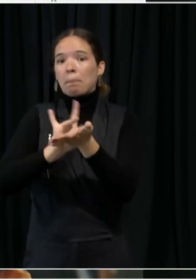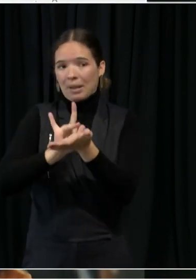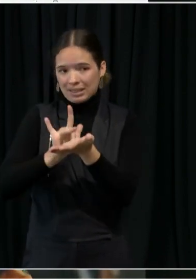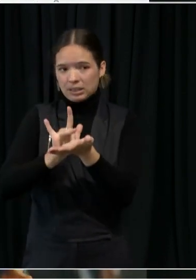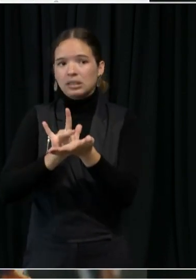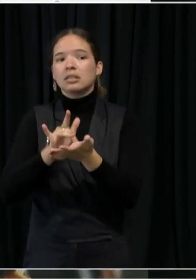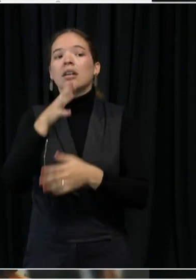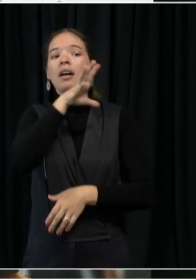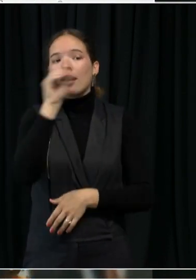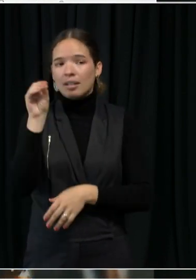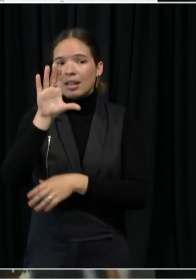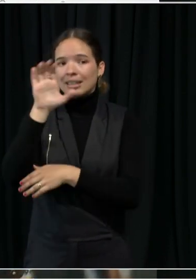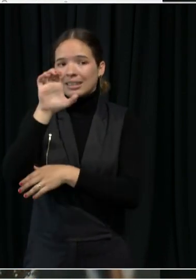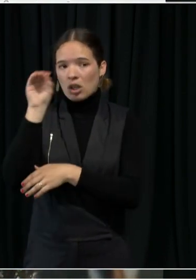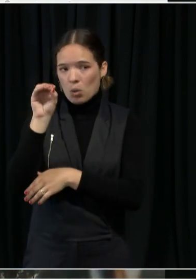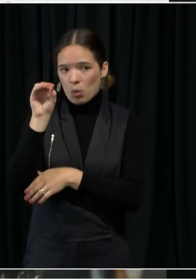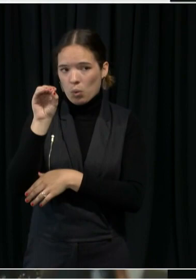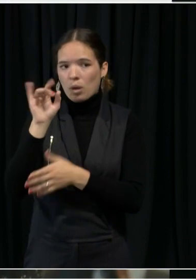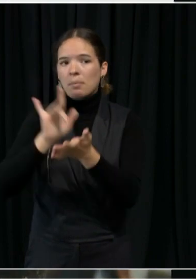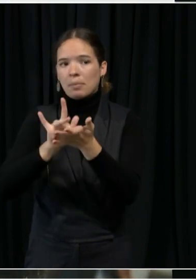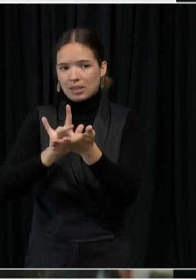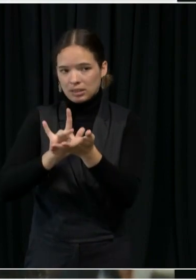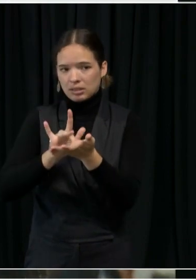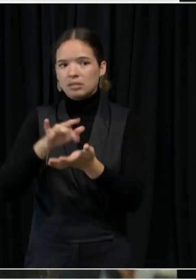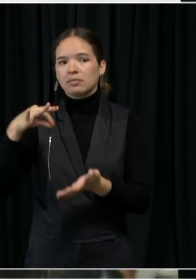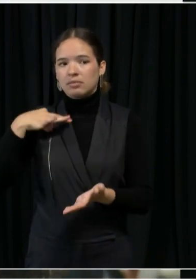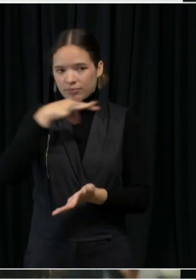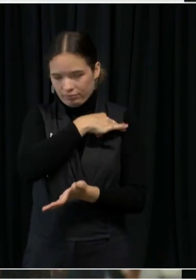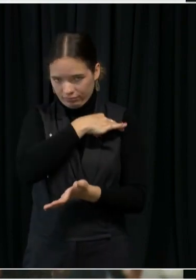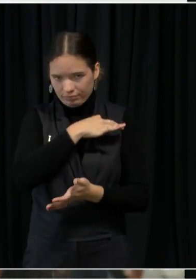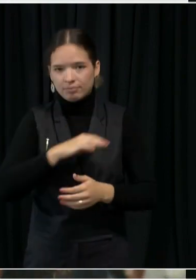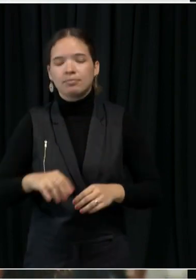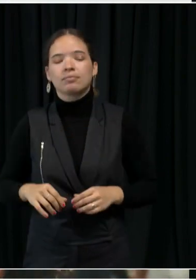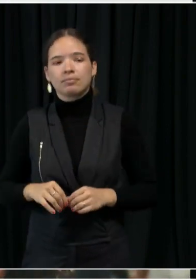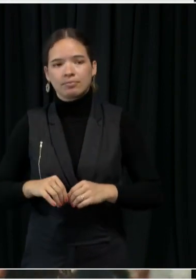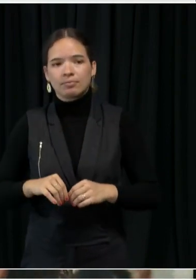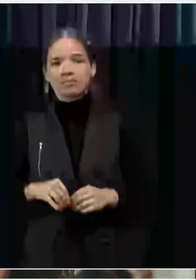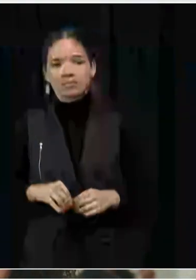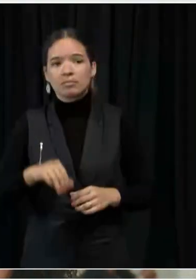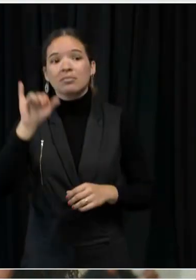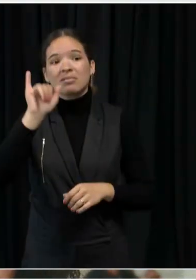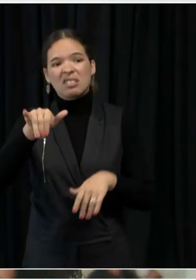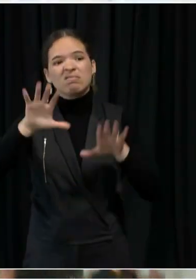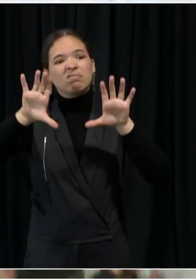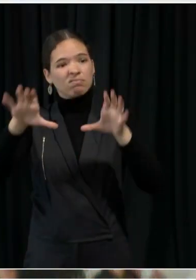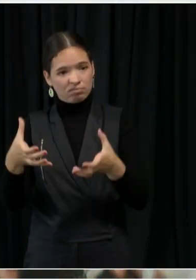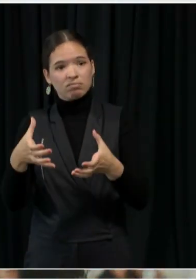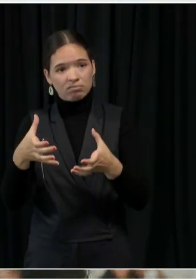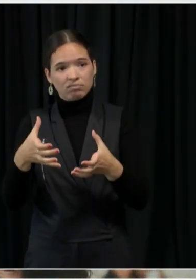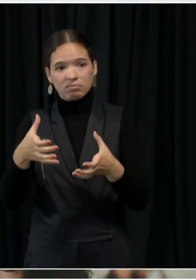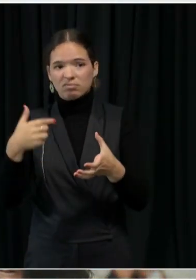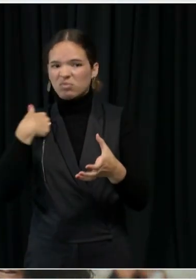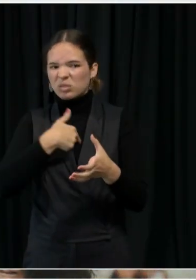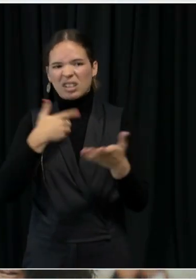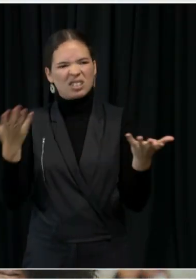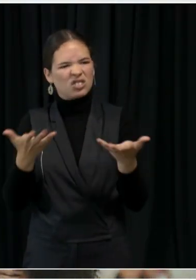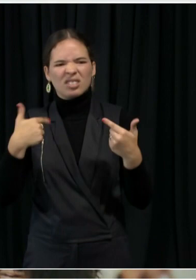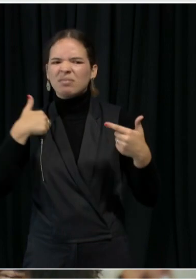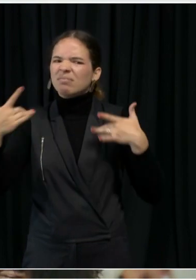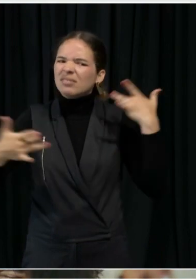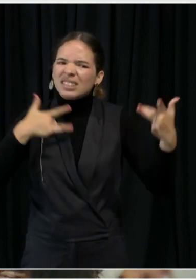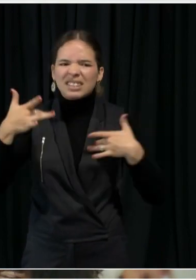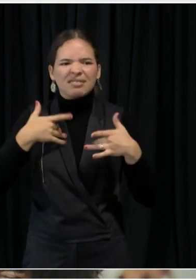Medical Faculty Associates. That's the group that is so excited to be here, to be part of launching this incredible new